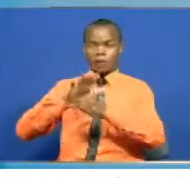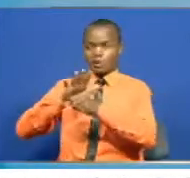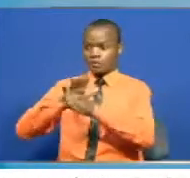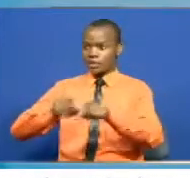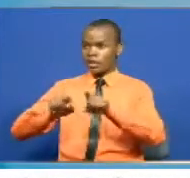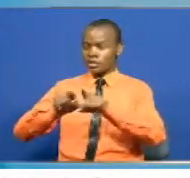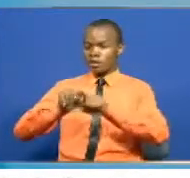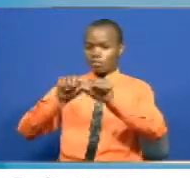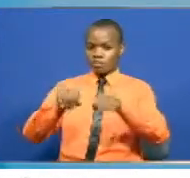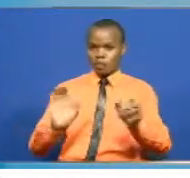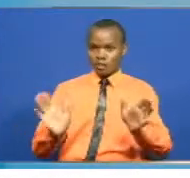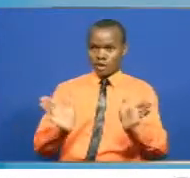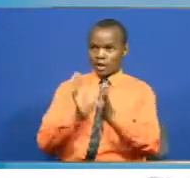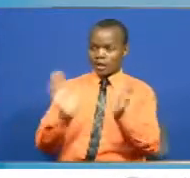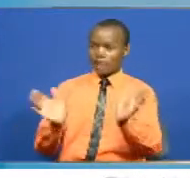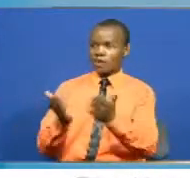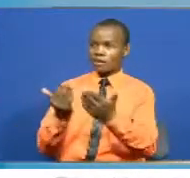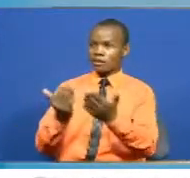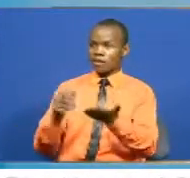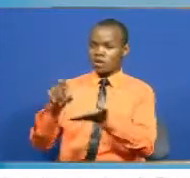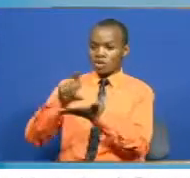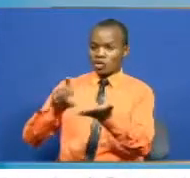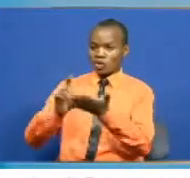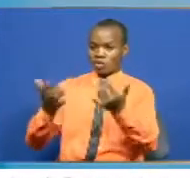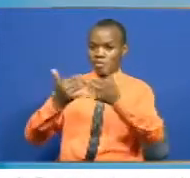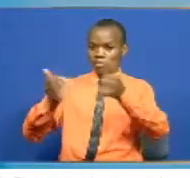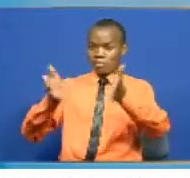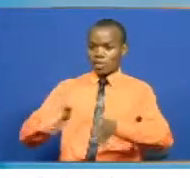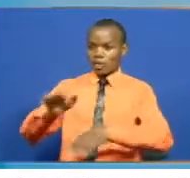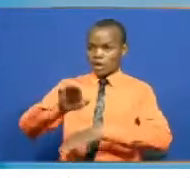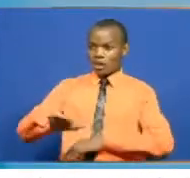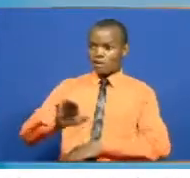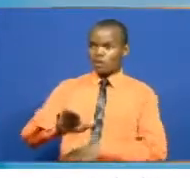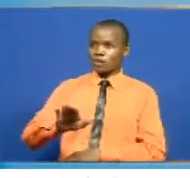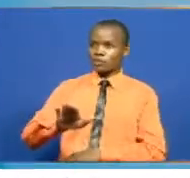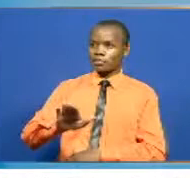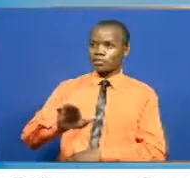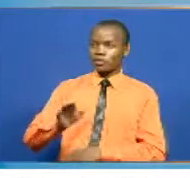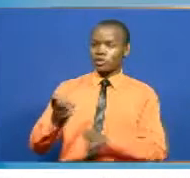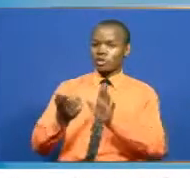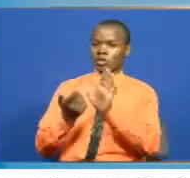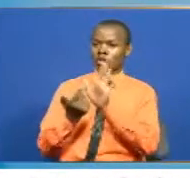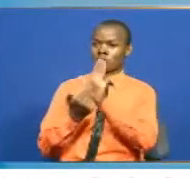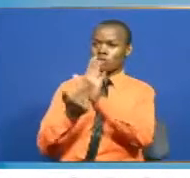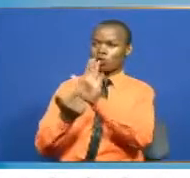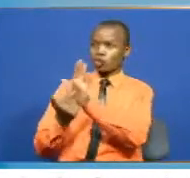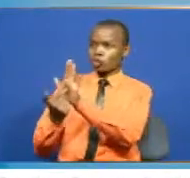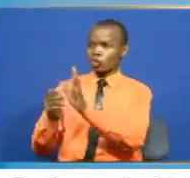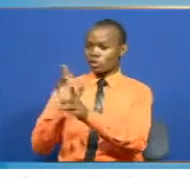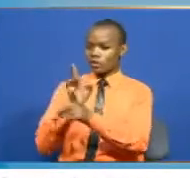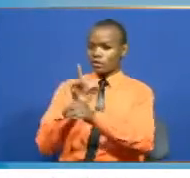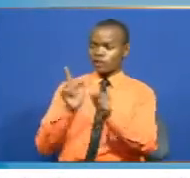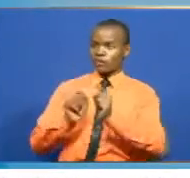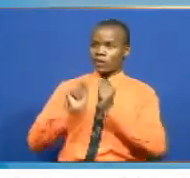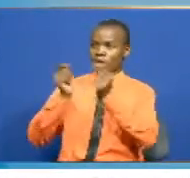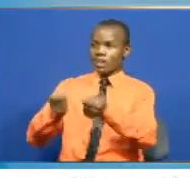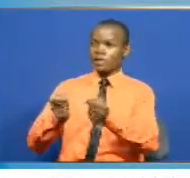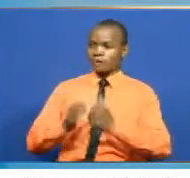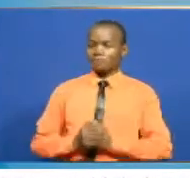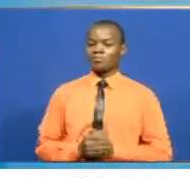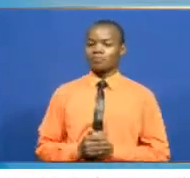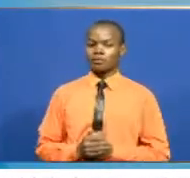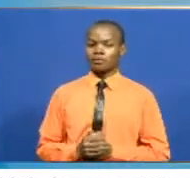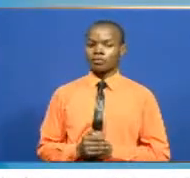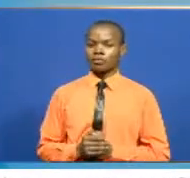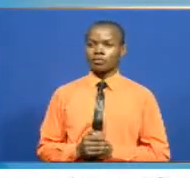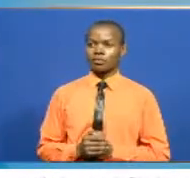encourage the local players who are around to showcase their talents to the world. Now, Bush,